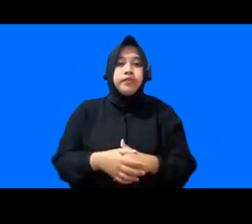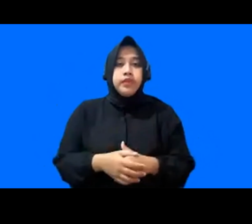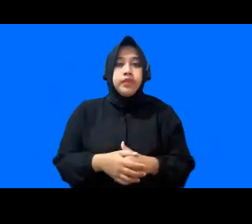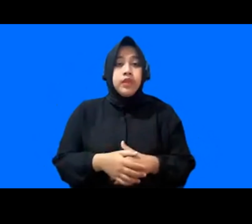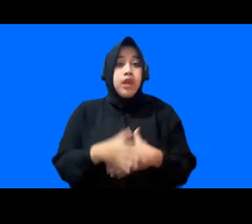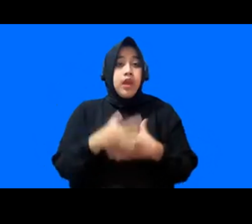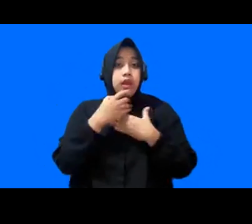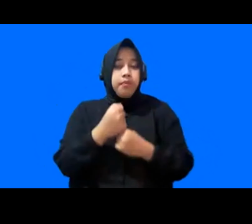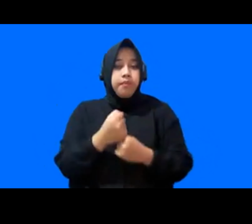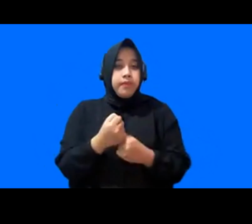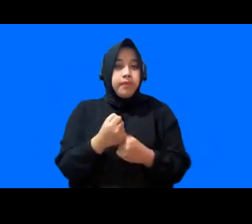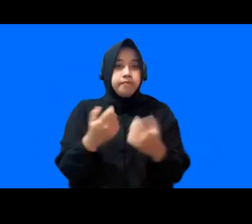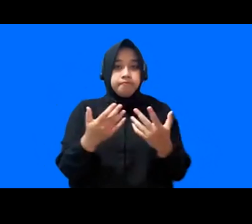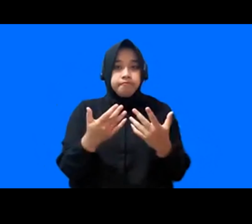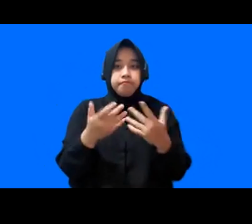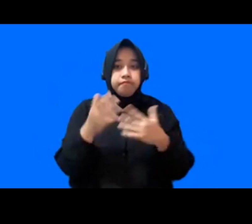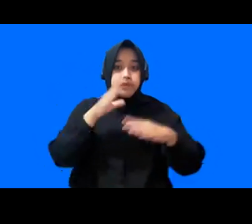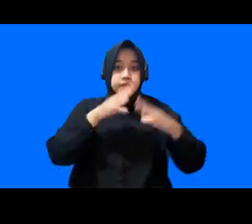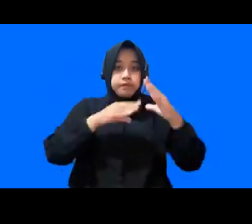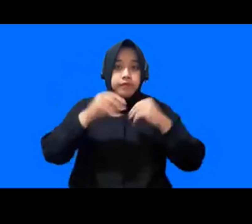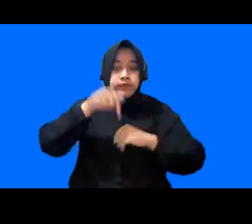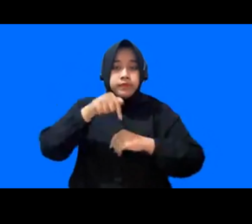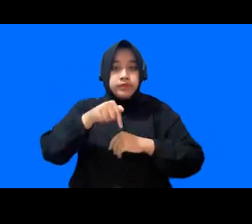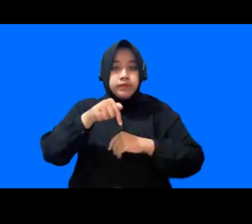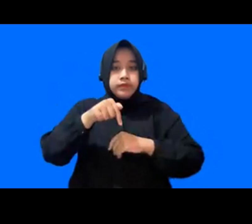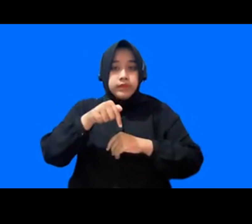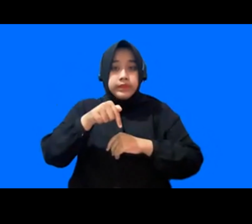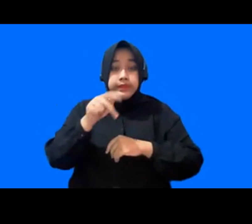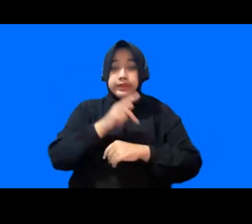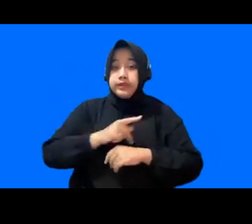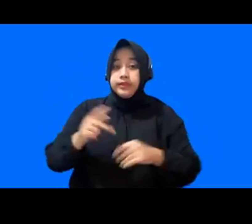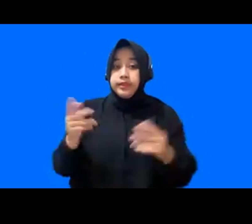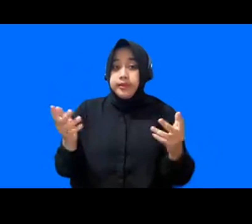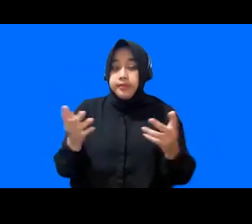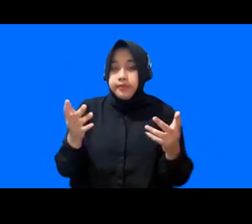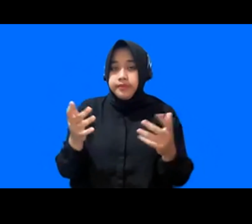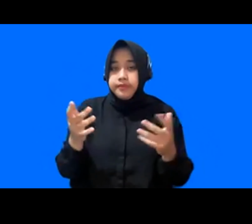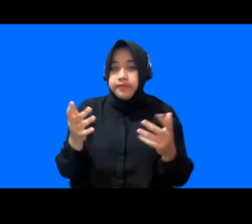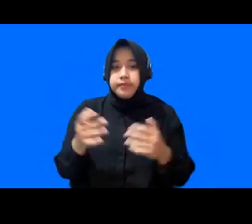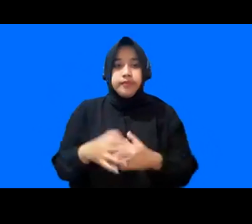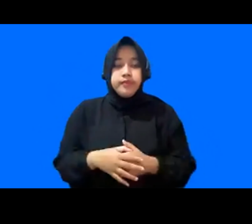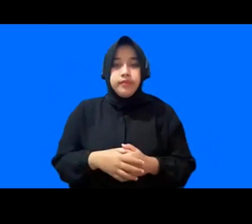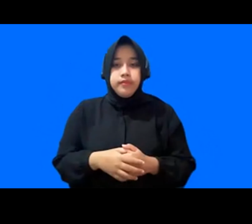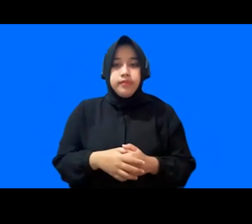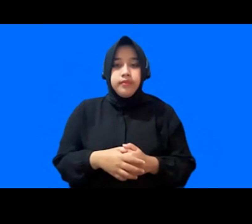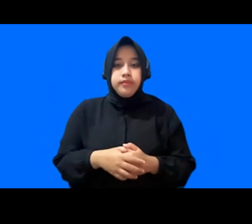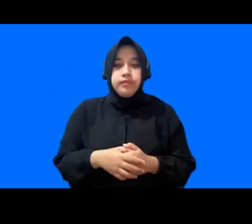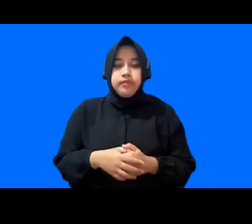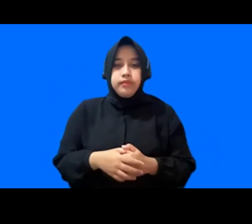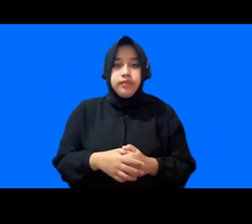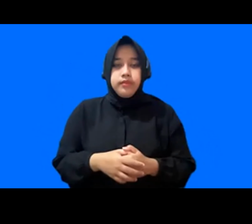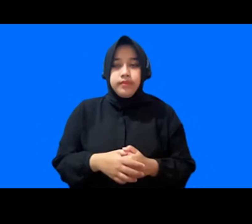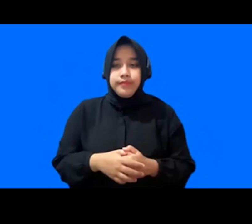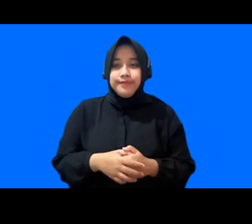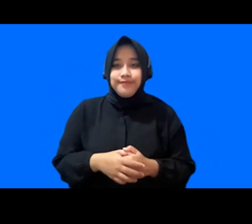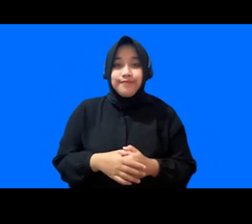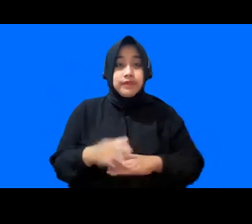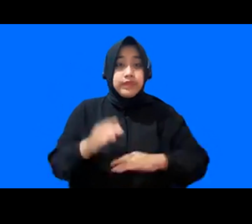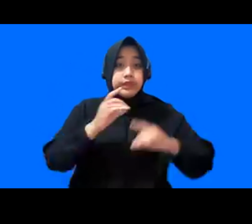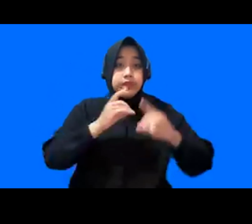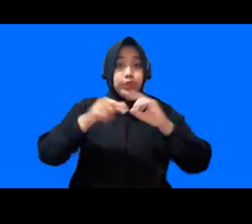we're moving towards cities that are cognizant of problems and issues of these marginalised groups. These dialogues and the event today present a